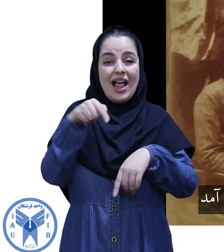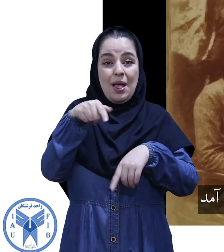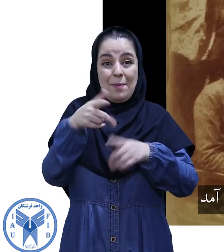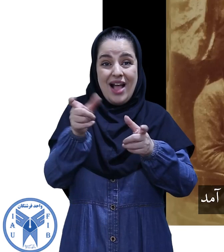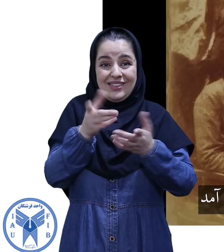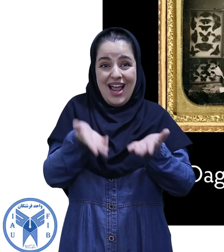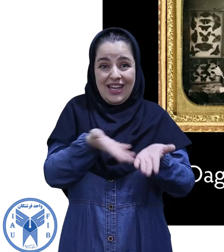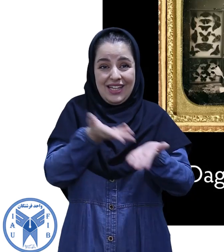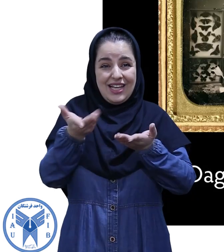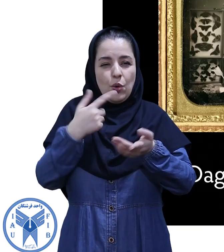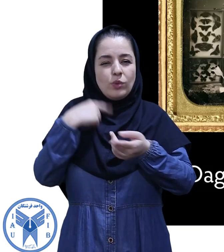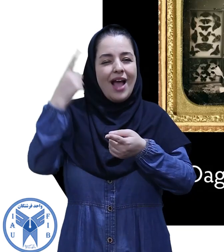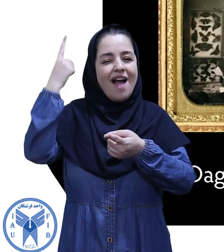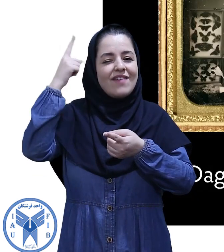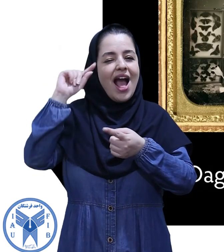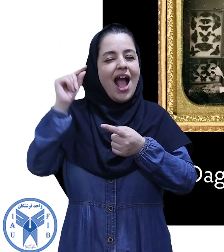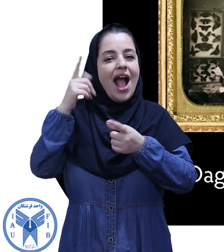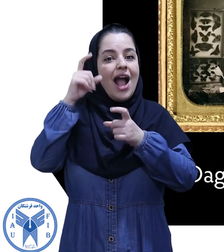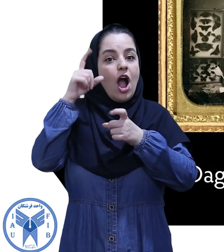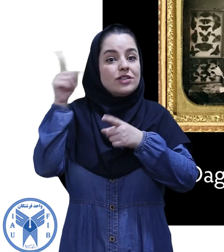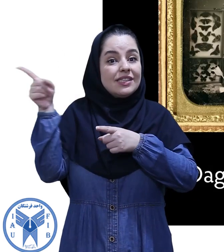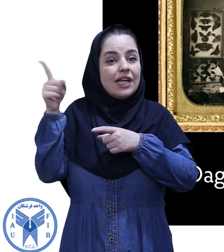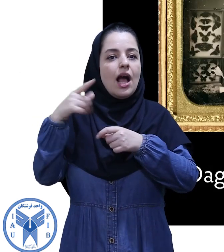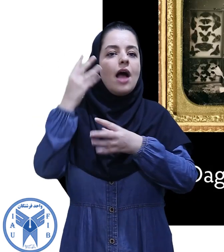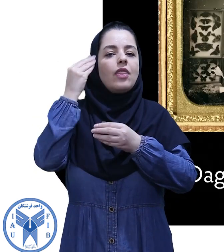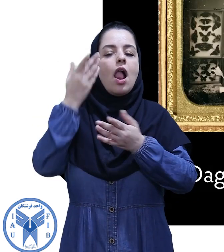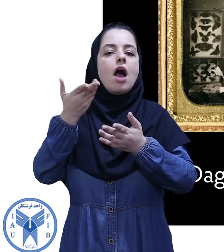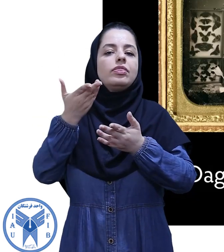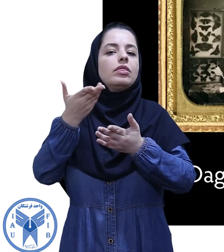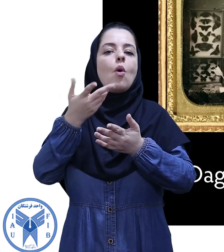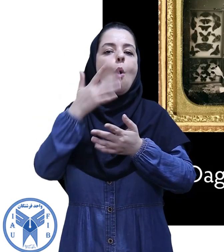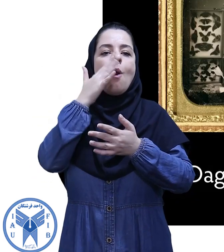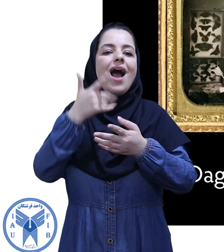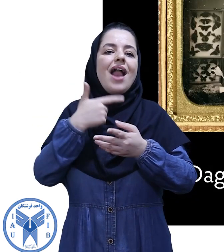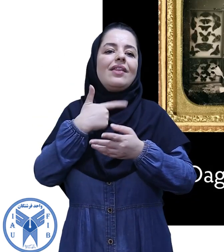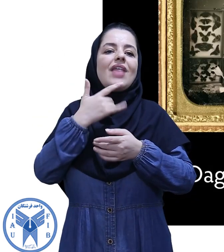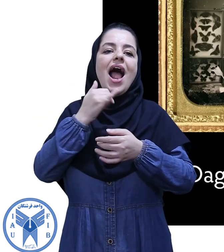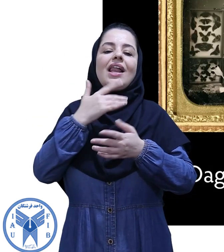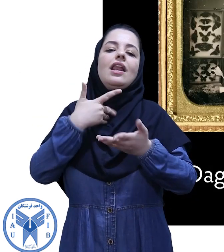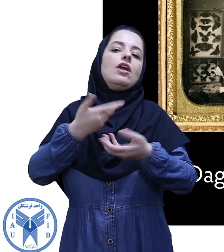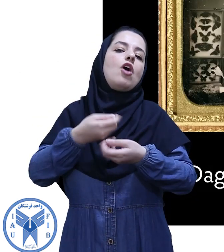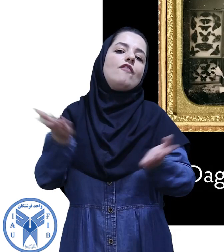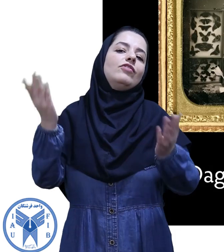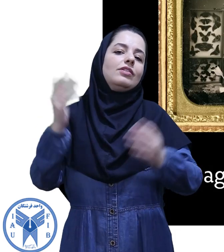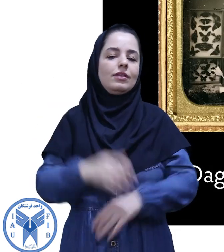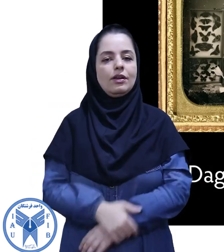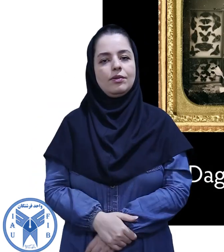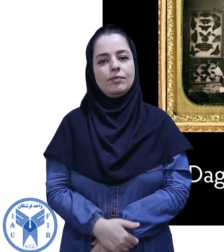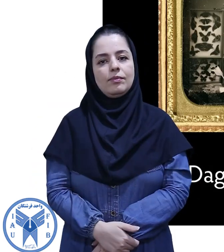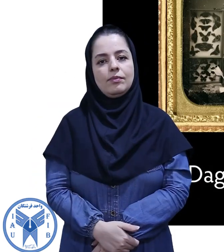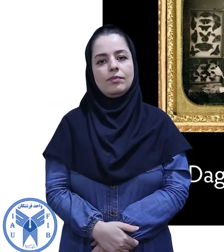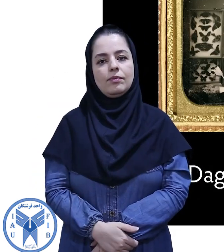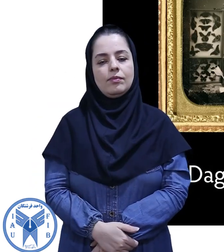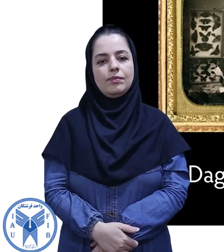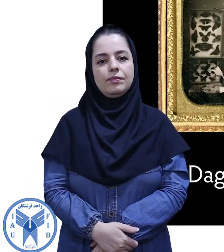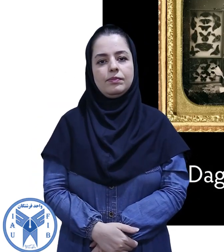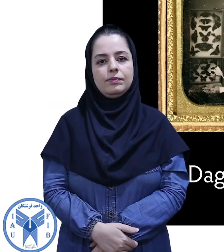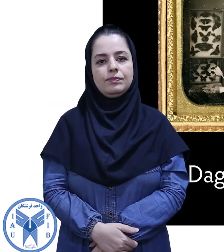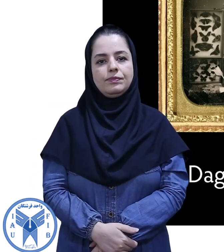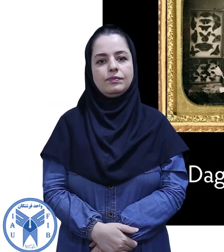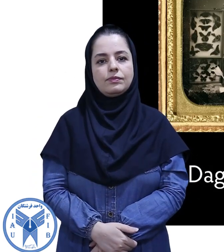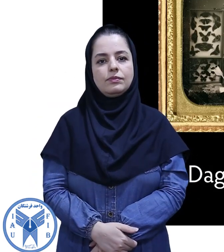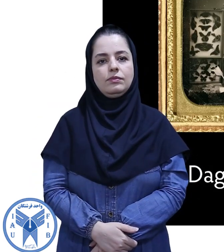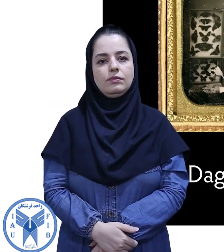paper print. So that sort of got reduced to information versus artistry in the early years